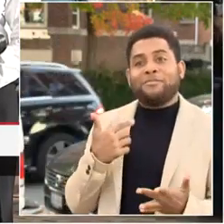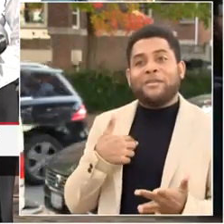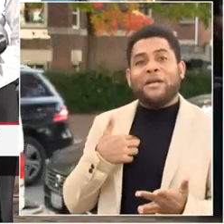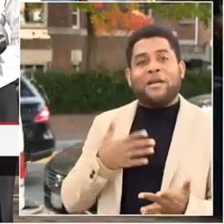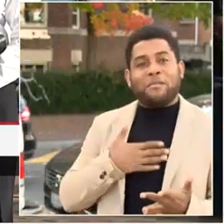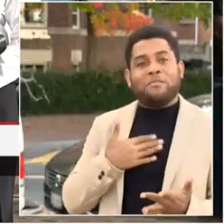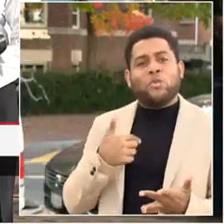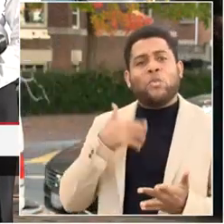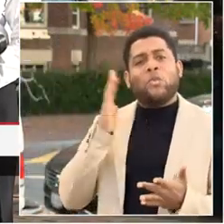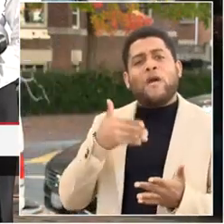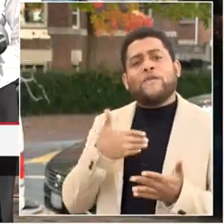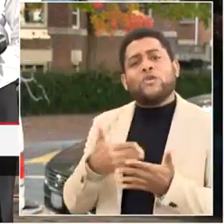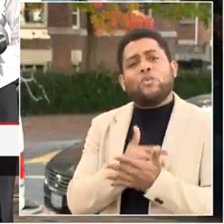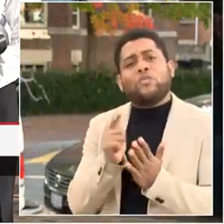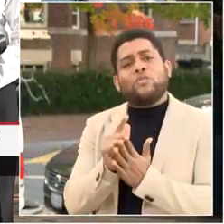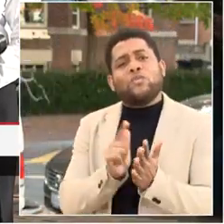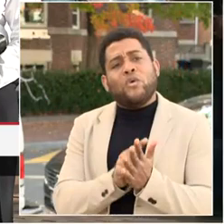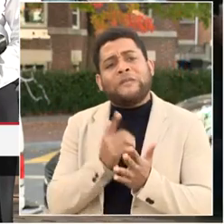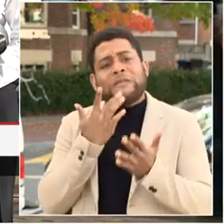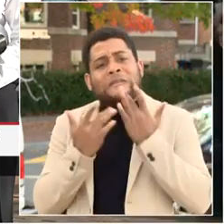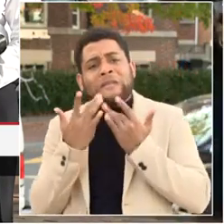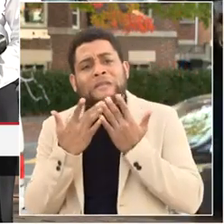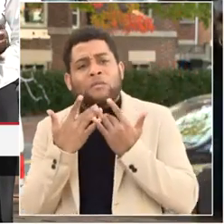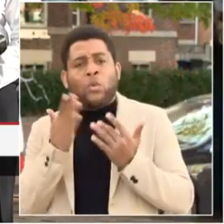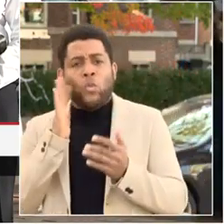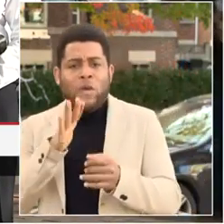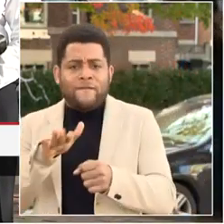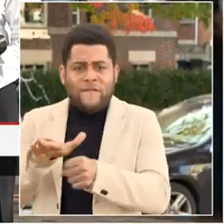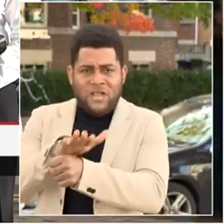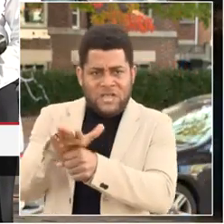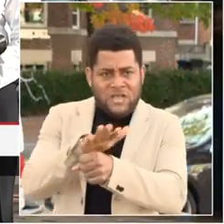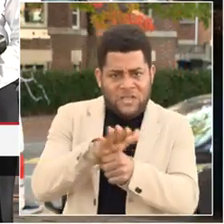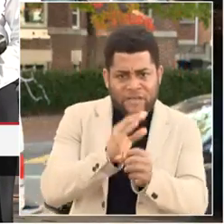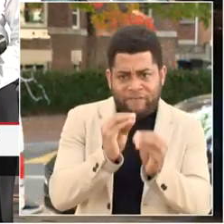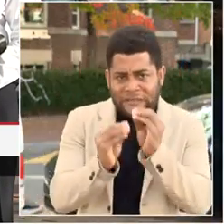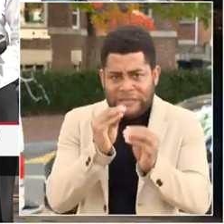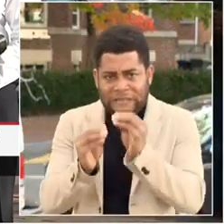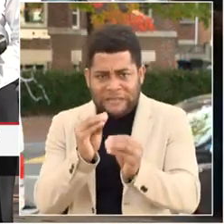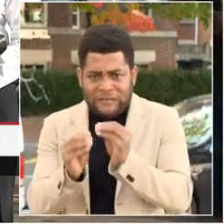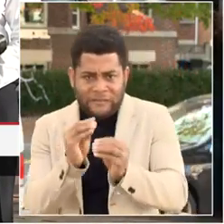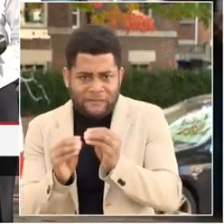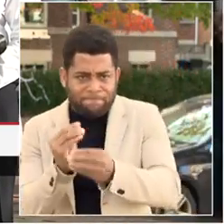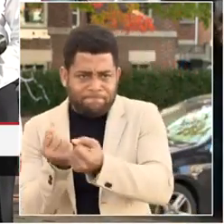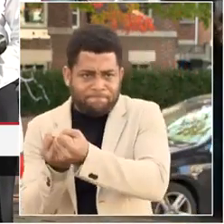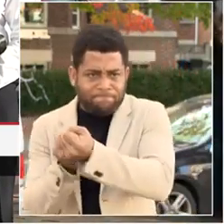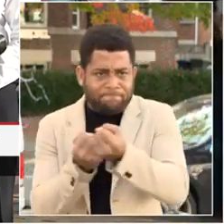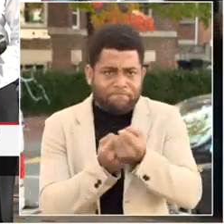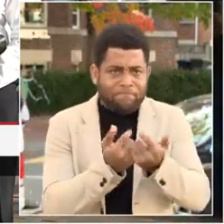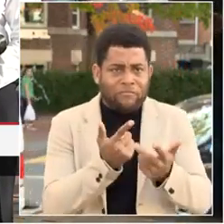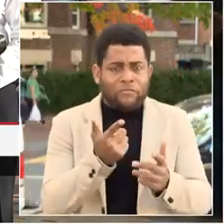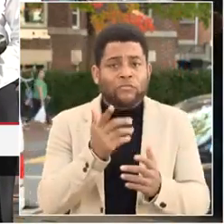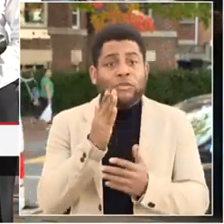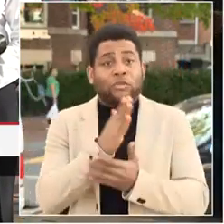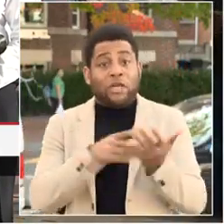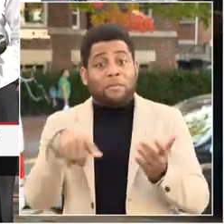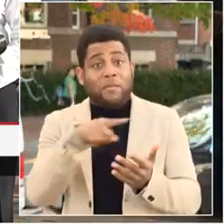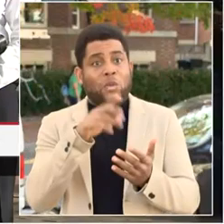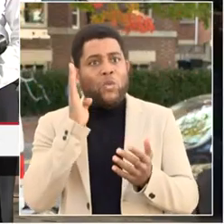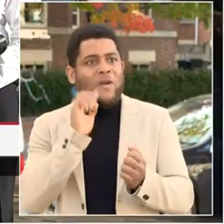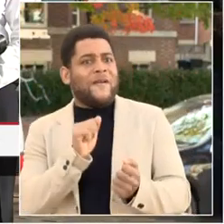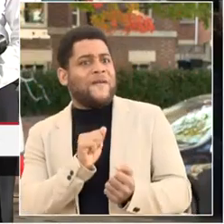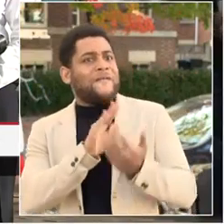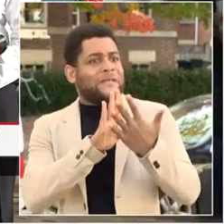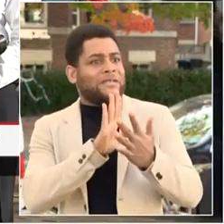law, of course, will deal with the individual shoplifter. But where we thought there were gaps